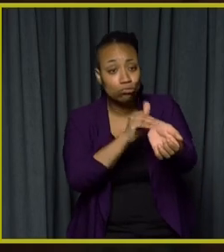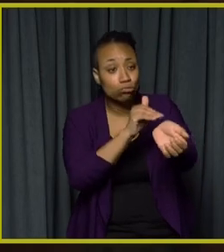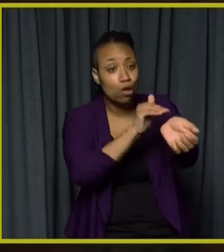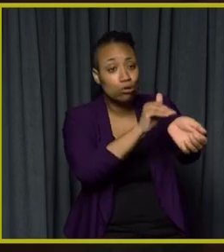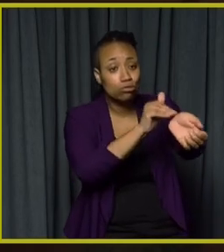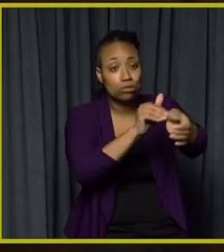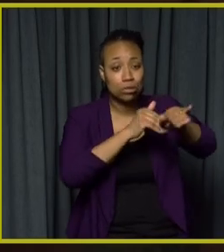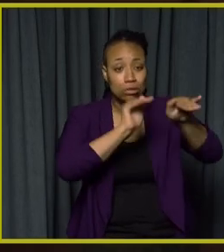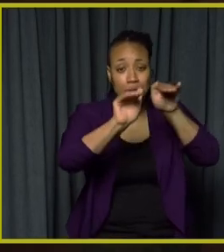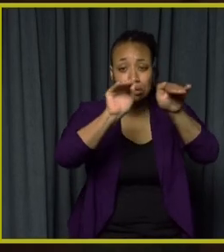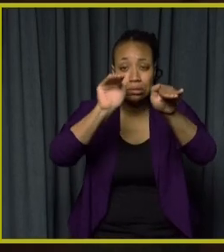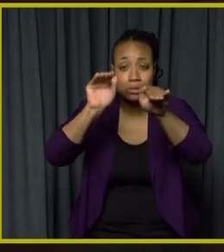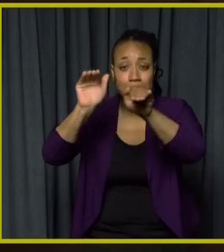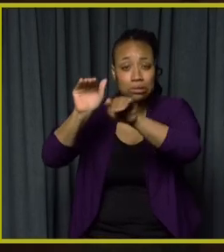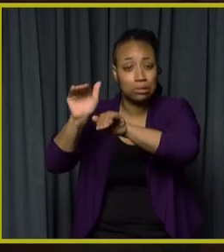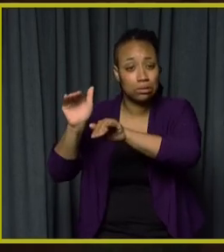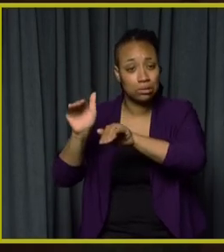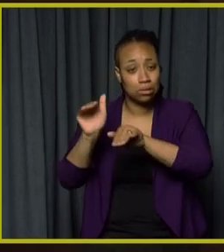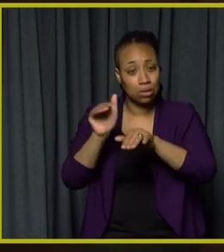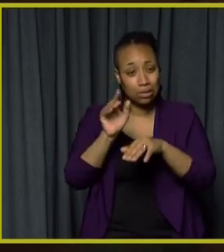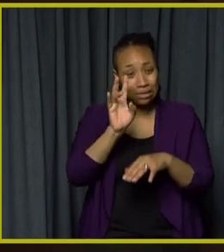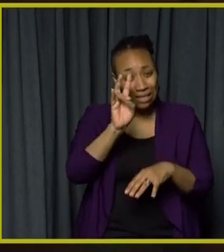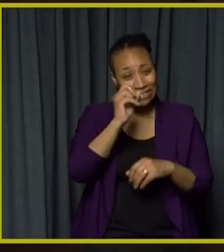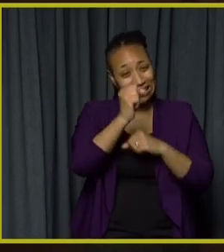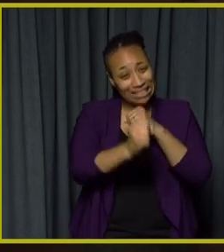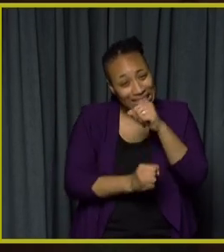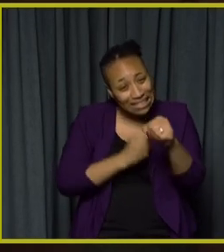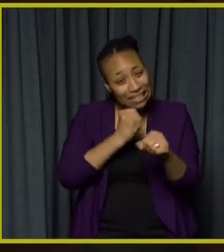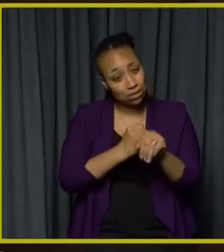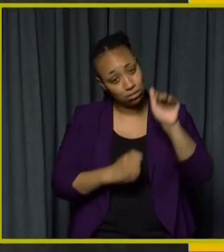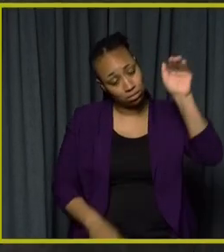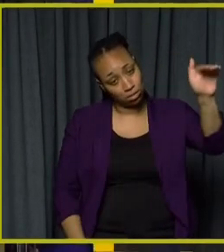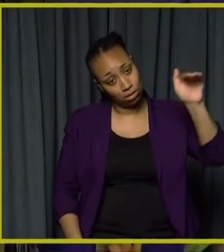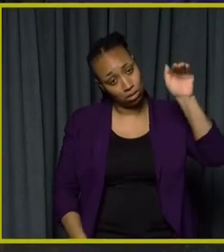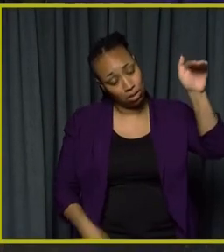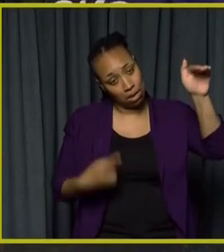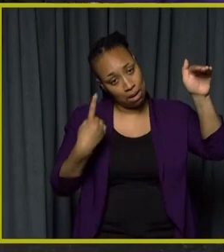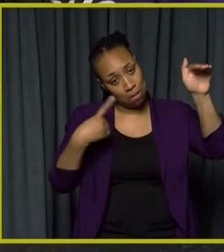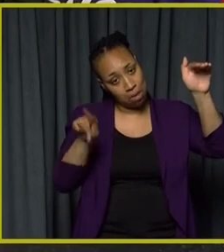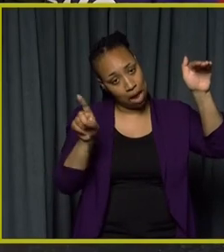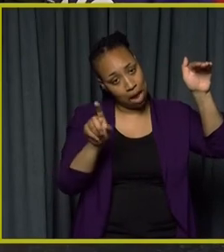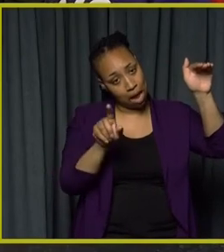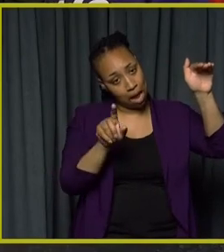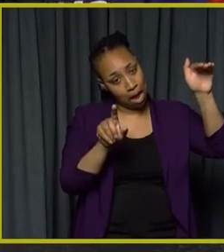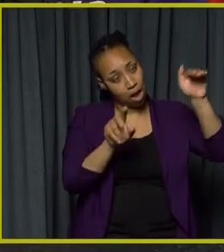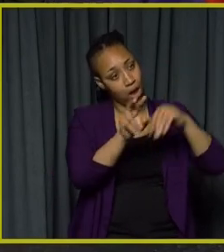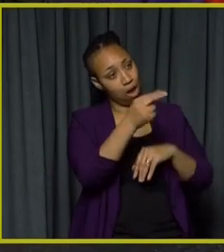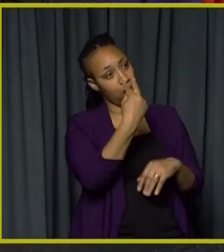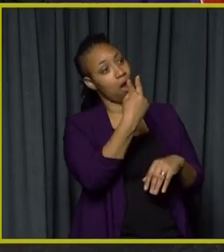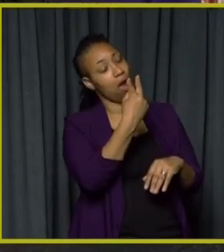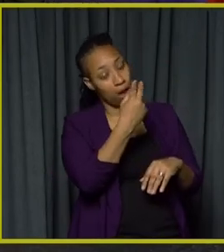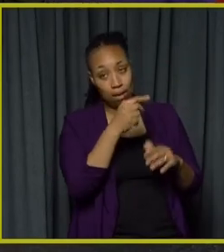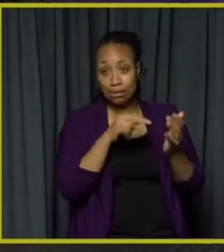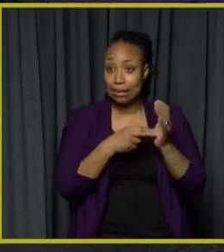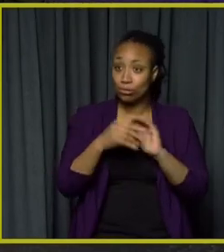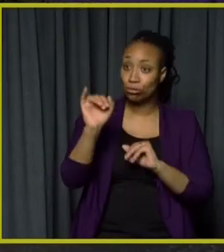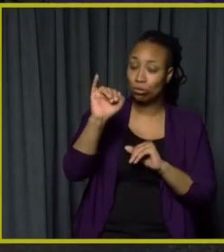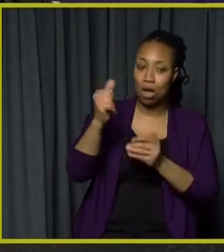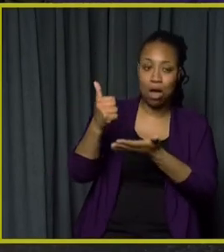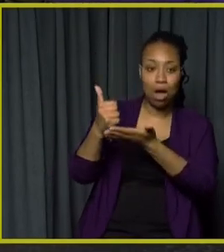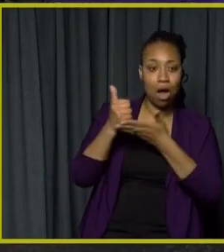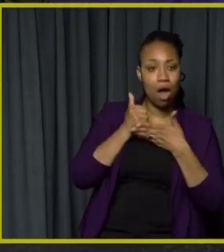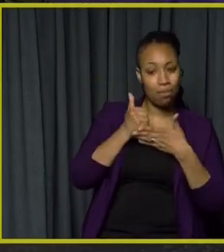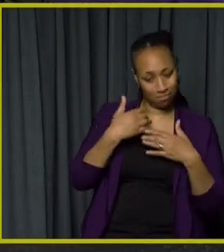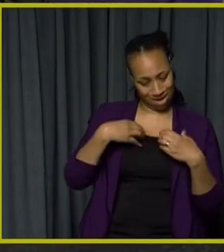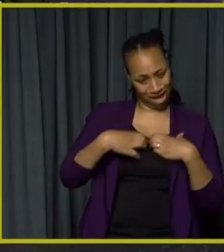after doctor to get a settlement on my black lung. My name is Jamila Allen. I live in Durham, and I work